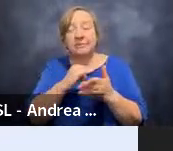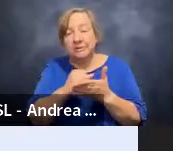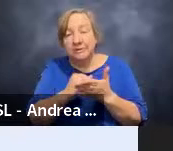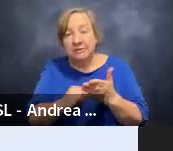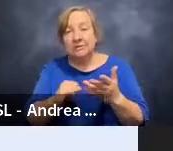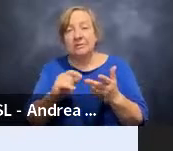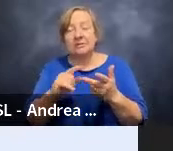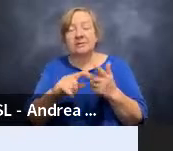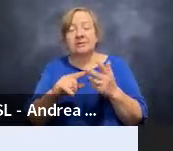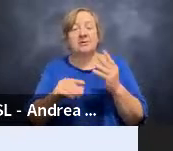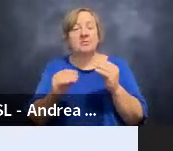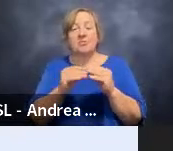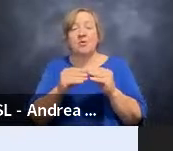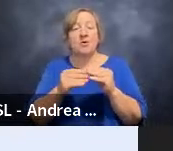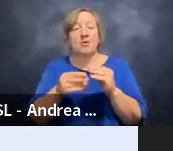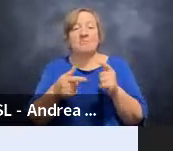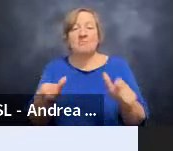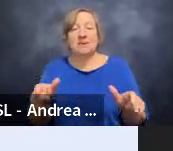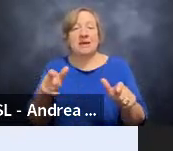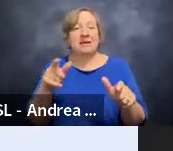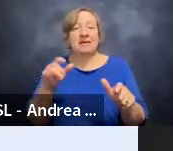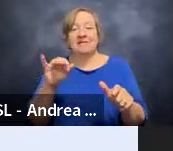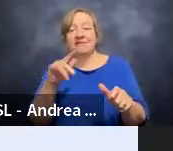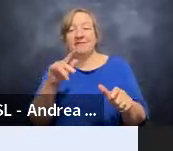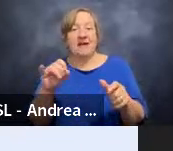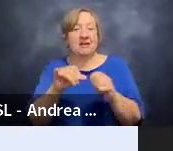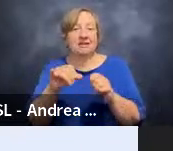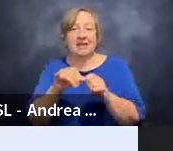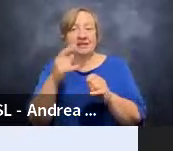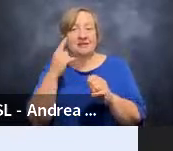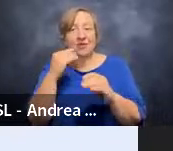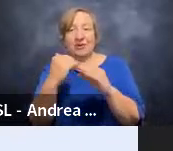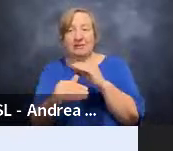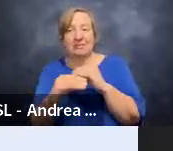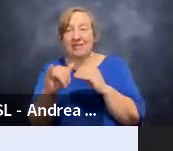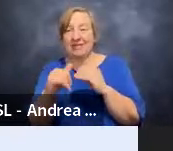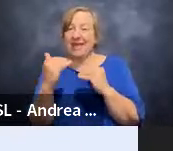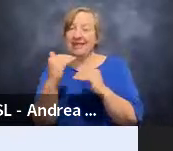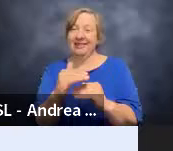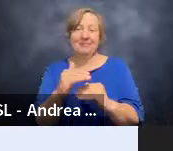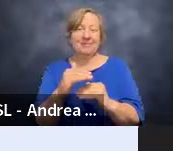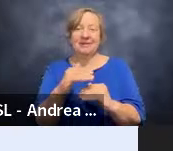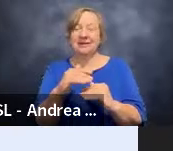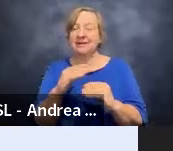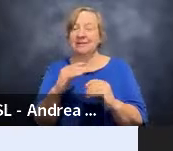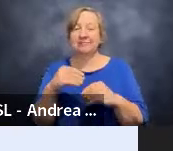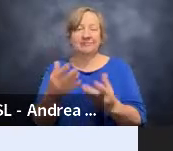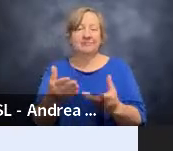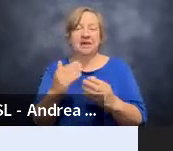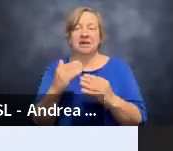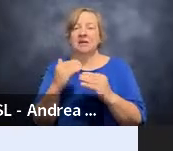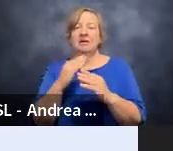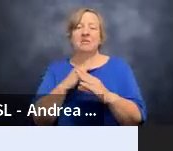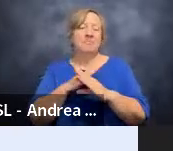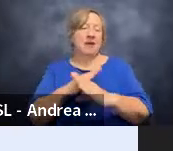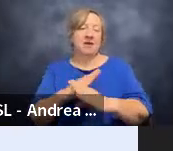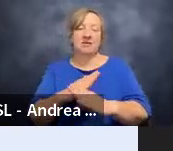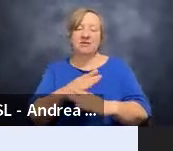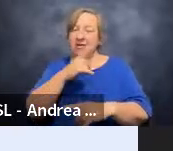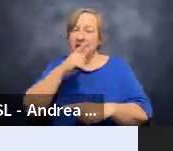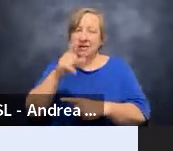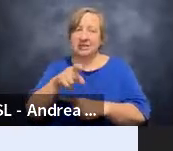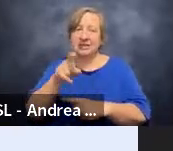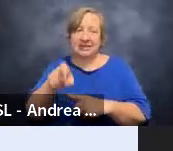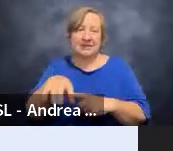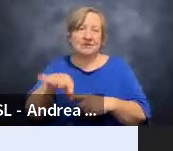exceed the file size limit on email communications. So this limitation presents a necessary barrier. So I would just ask that a solution be